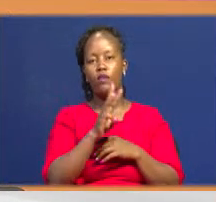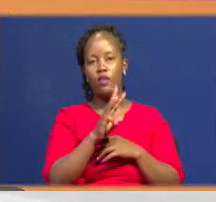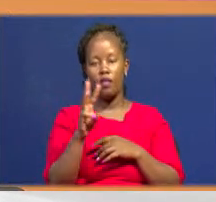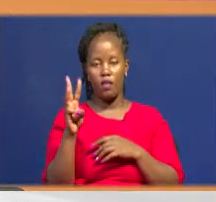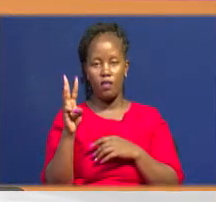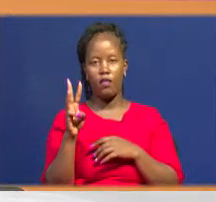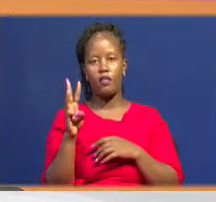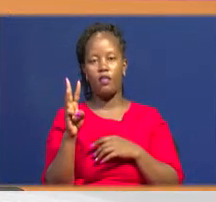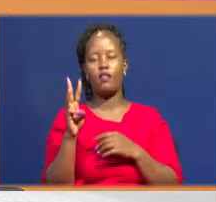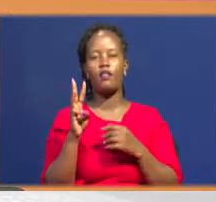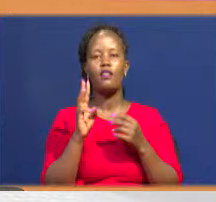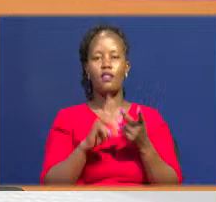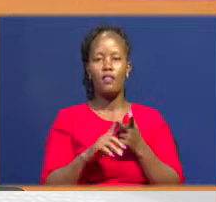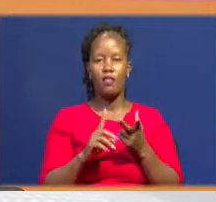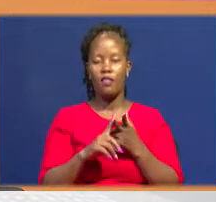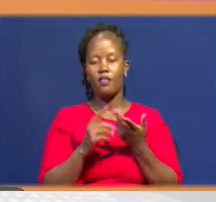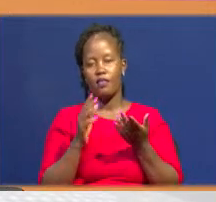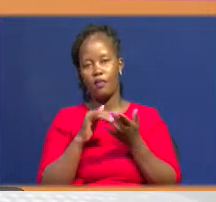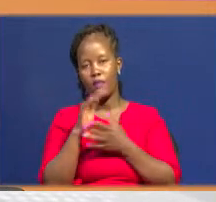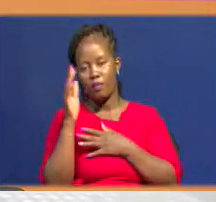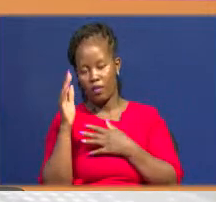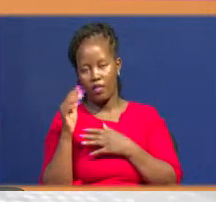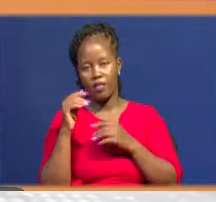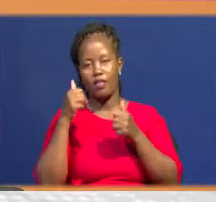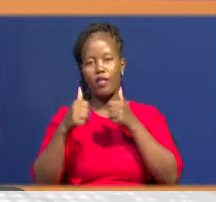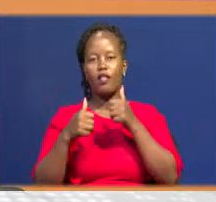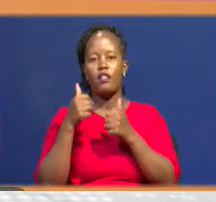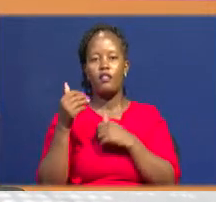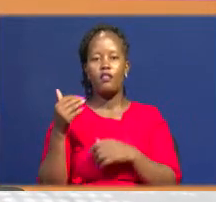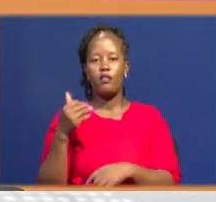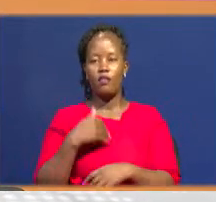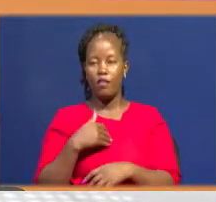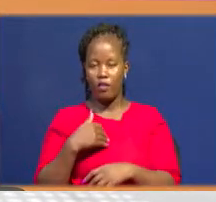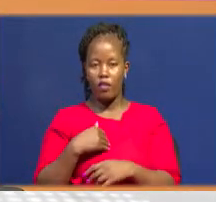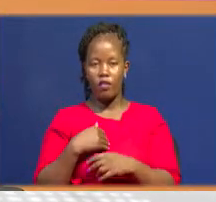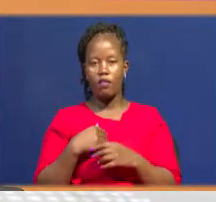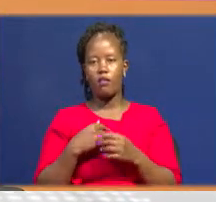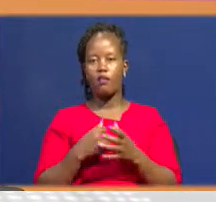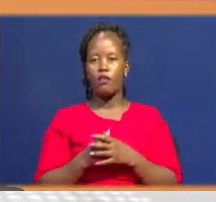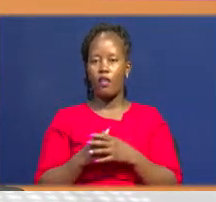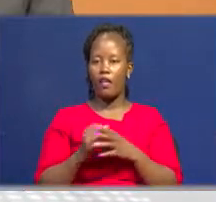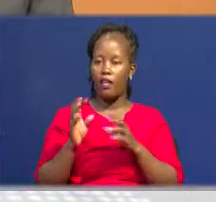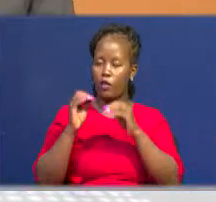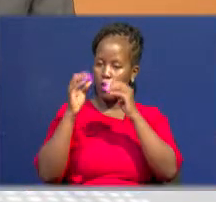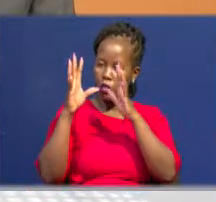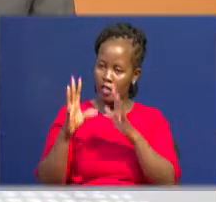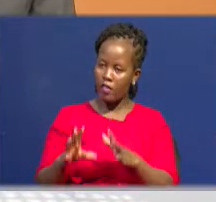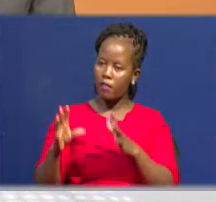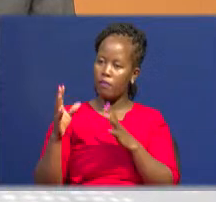Kenya Secondary School Sports Association, Quinto Omusugu, good morning to you.